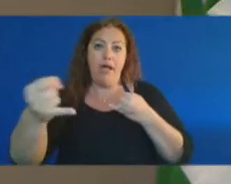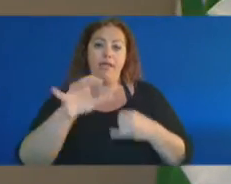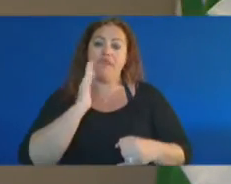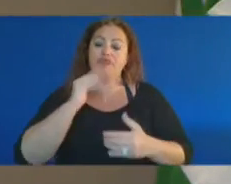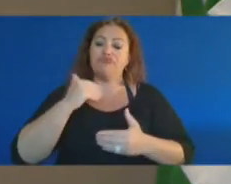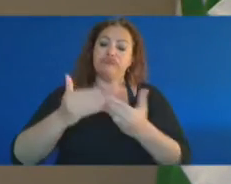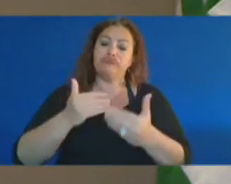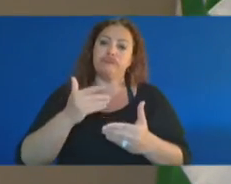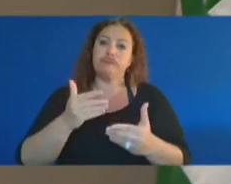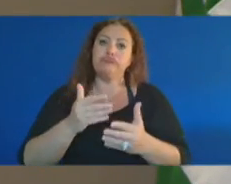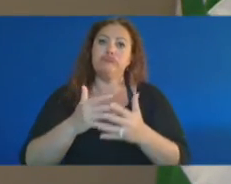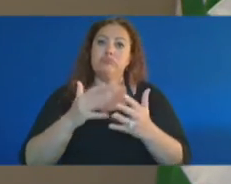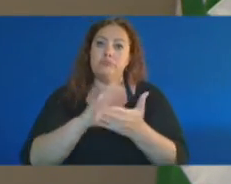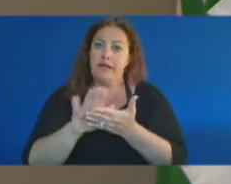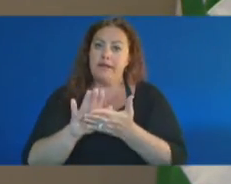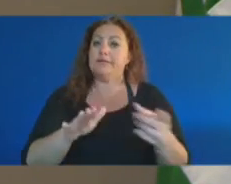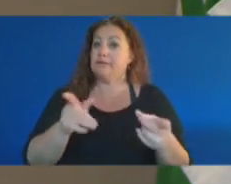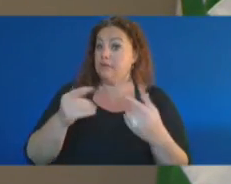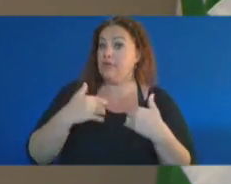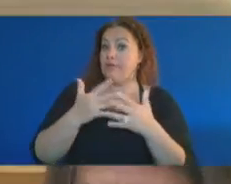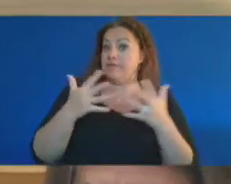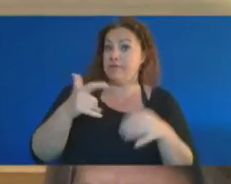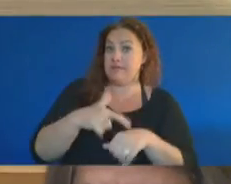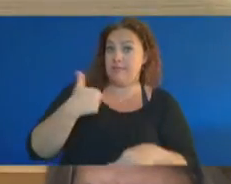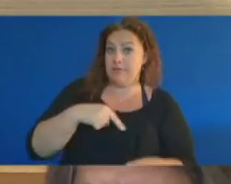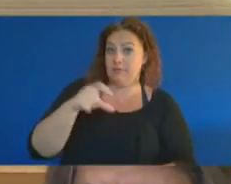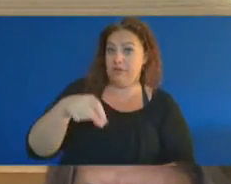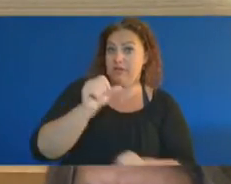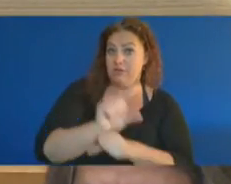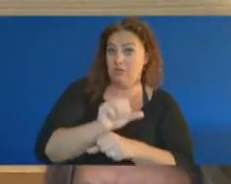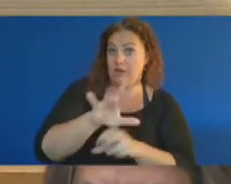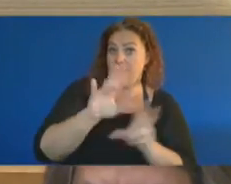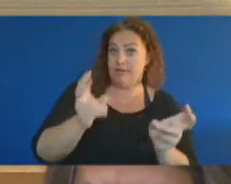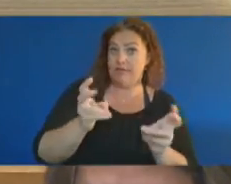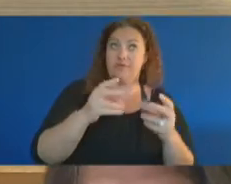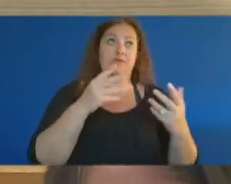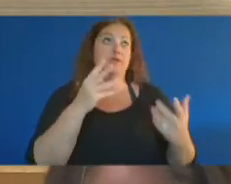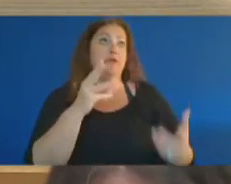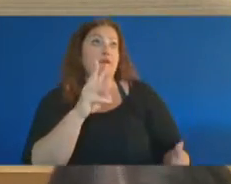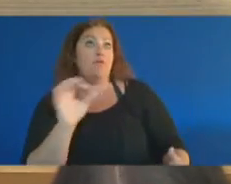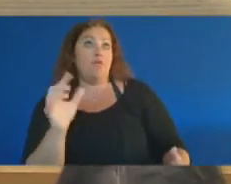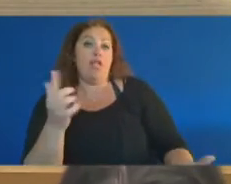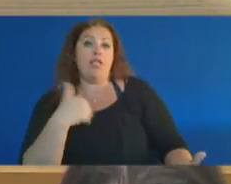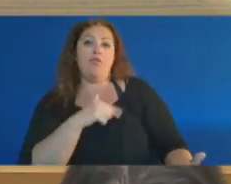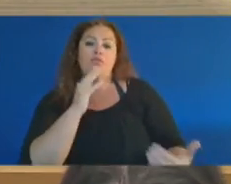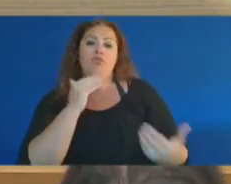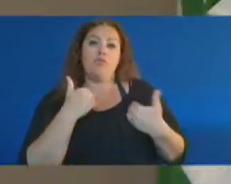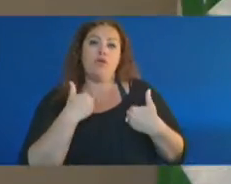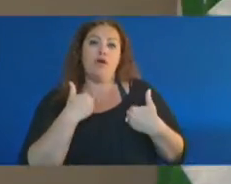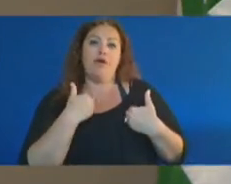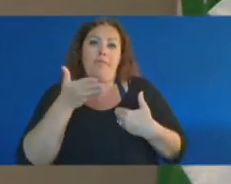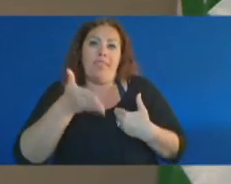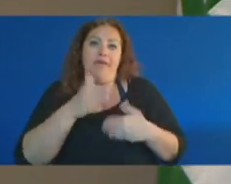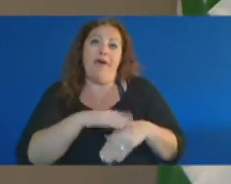much time as we need to work on these issues well we'll have a minute on